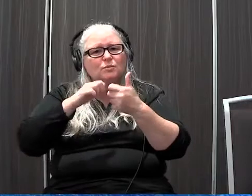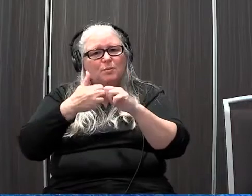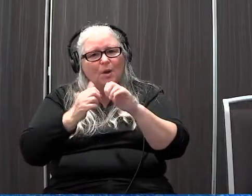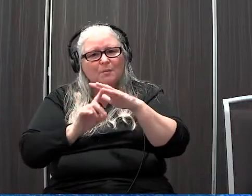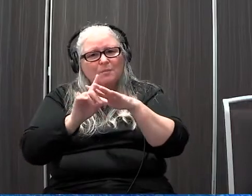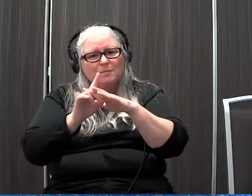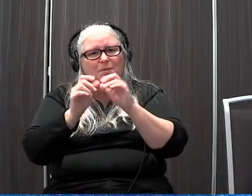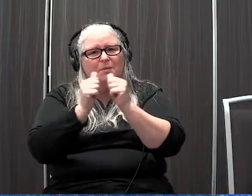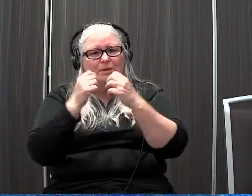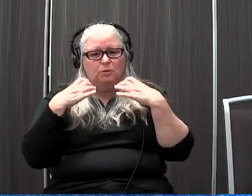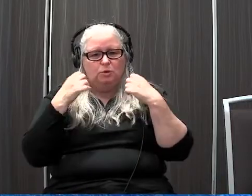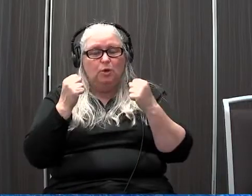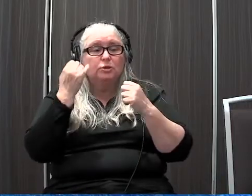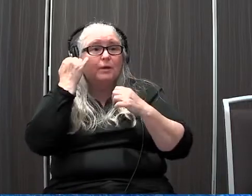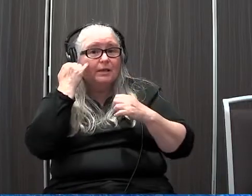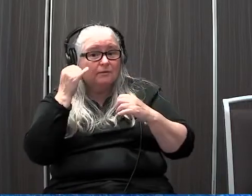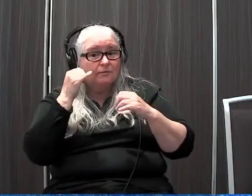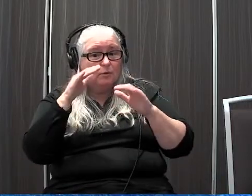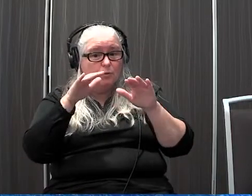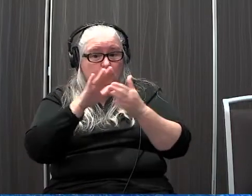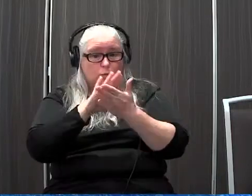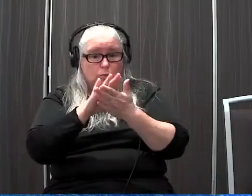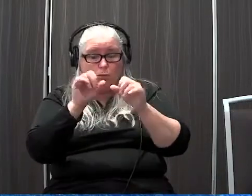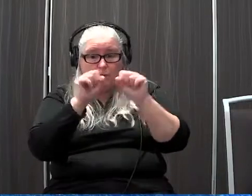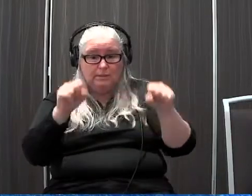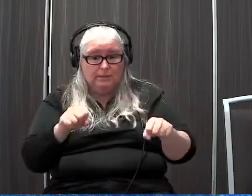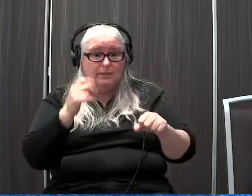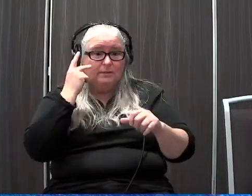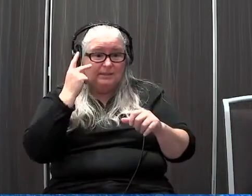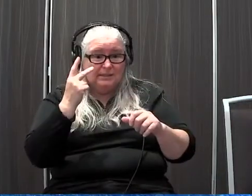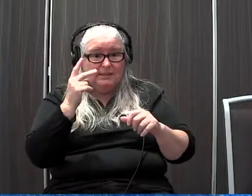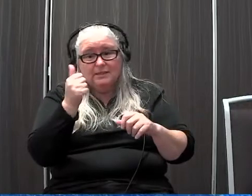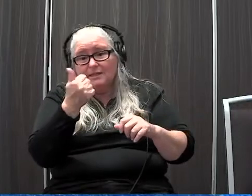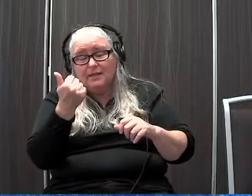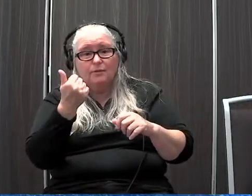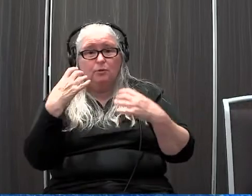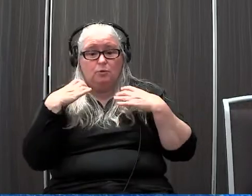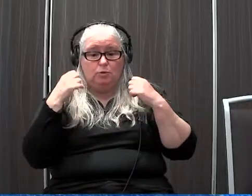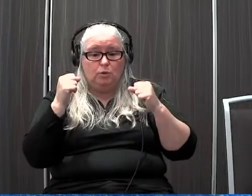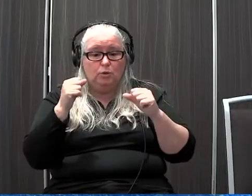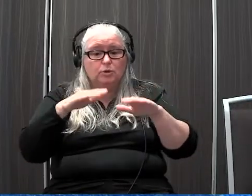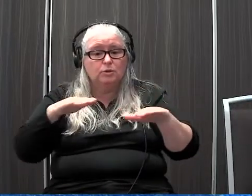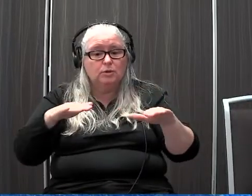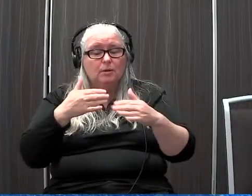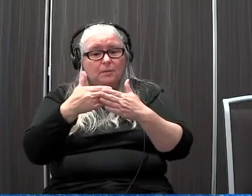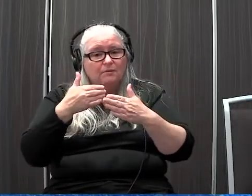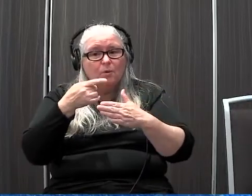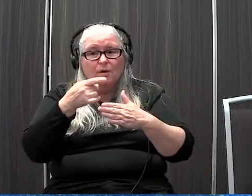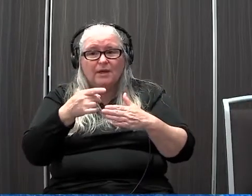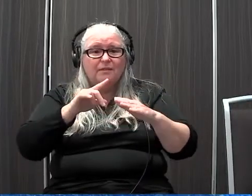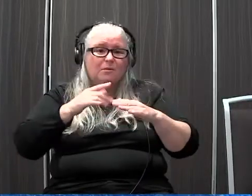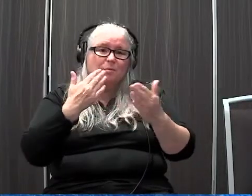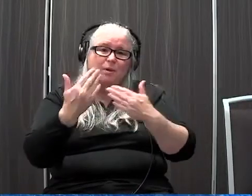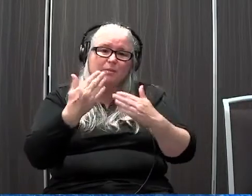school has happened to have another student with charge before, the presentation of symptoms and characteristics of charge is likely going to be